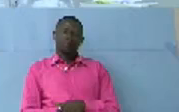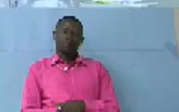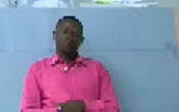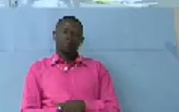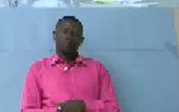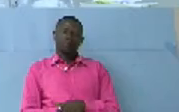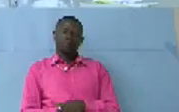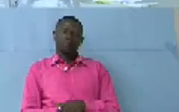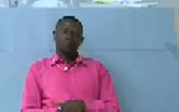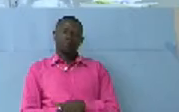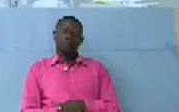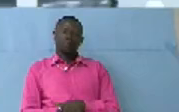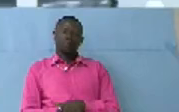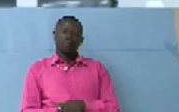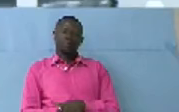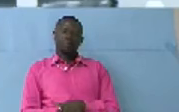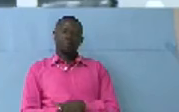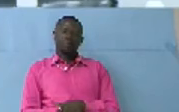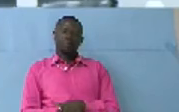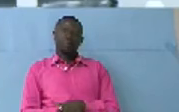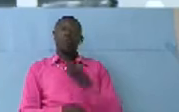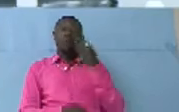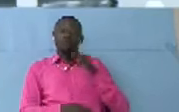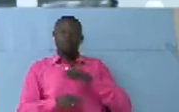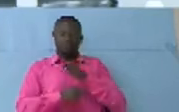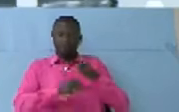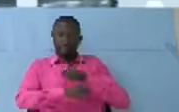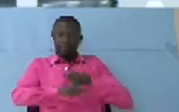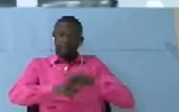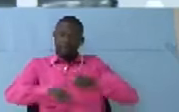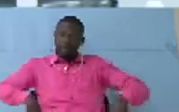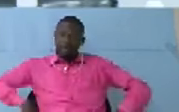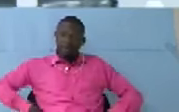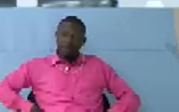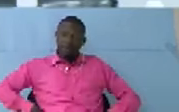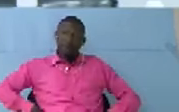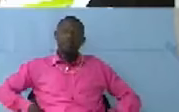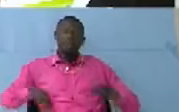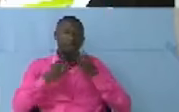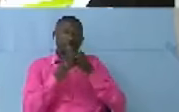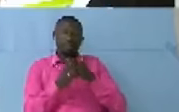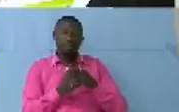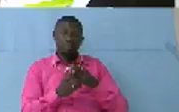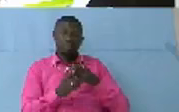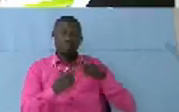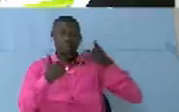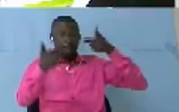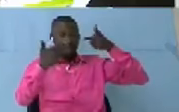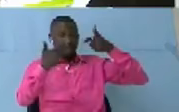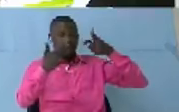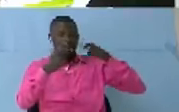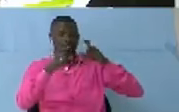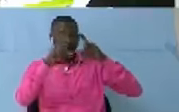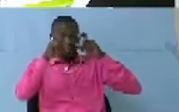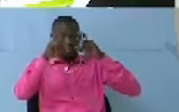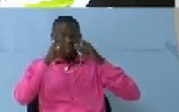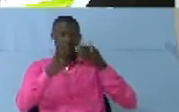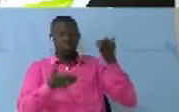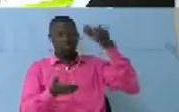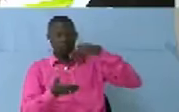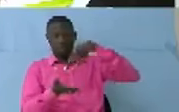language. Kabina yoke. After he did that. Ako cameraman yoko nalo. He told the cameraman, come and see